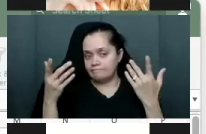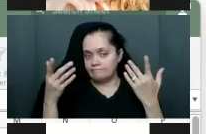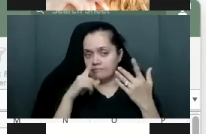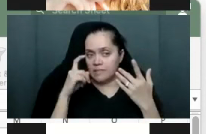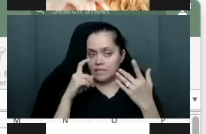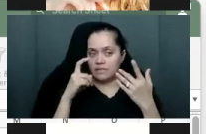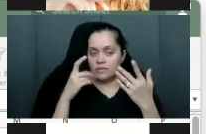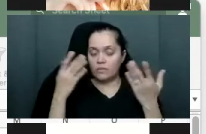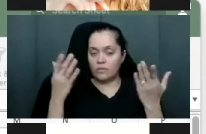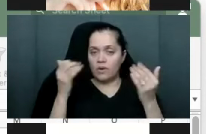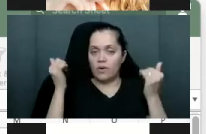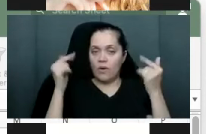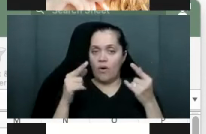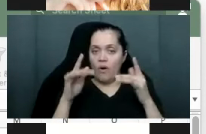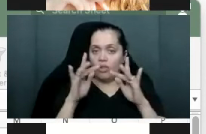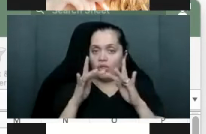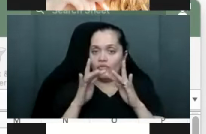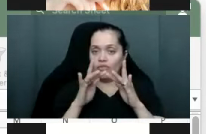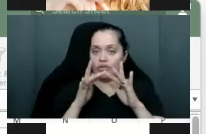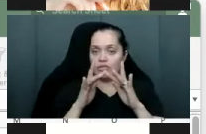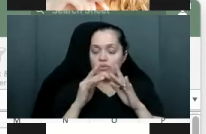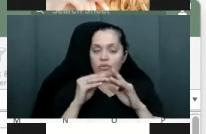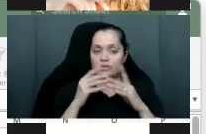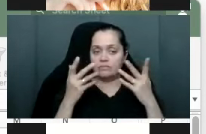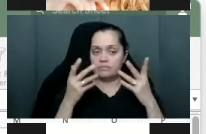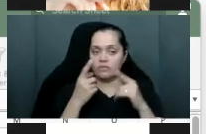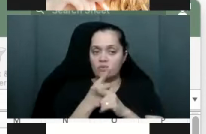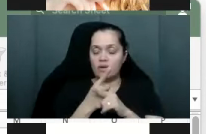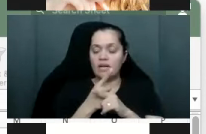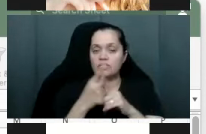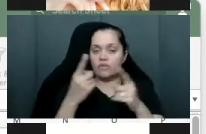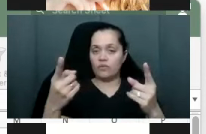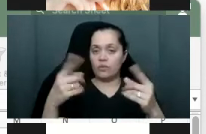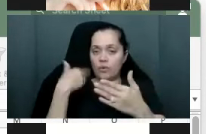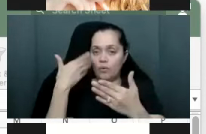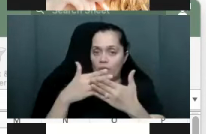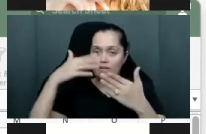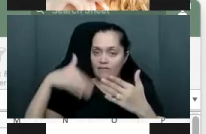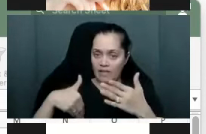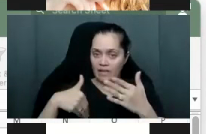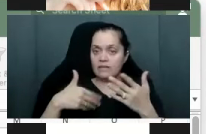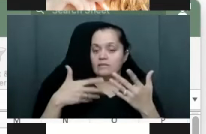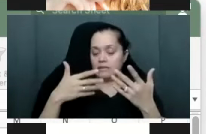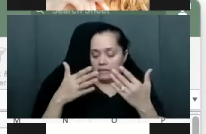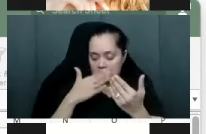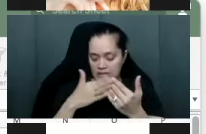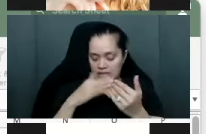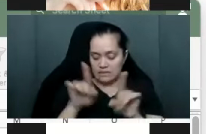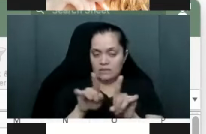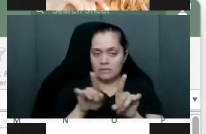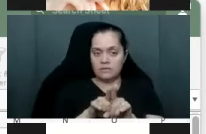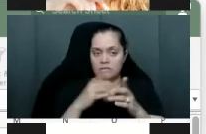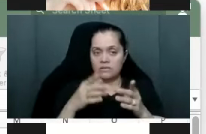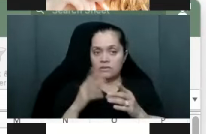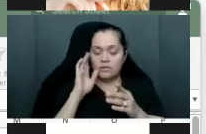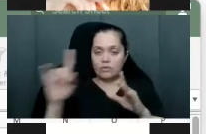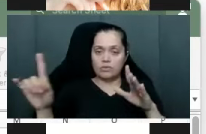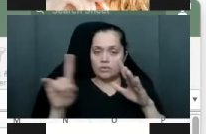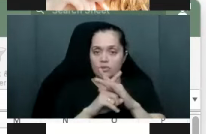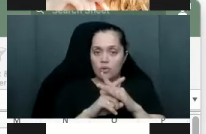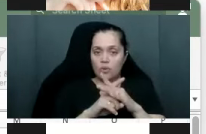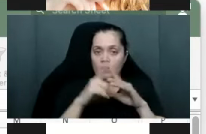we're just all virtual, aren't we? And if you come in late, well, that's pretty easy here too. You'll just appear in